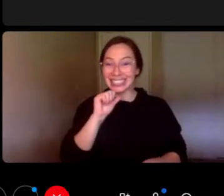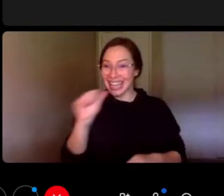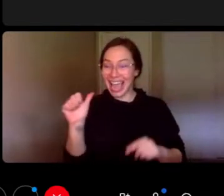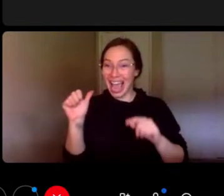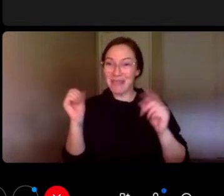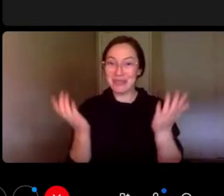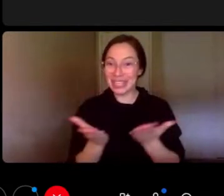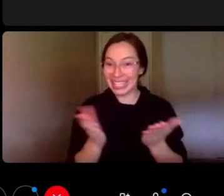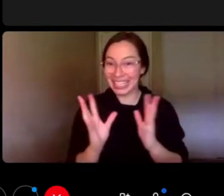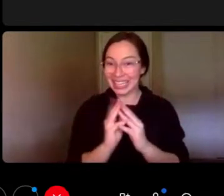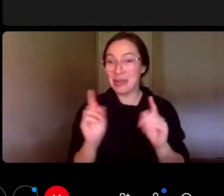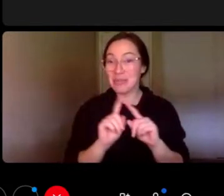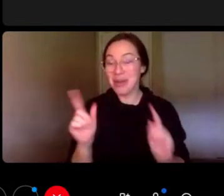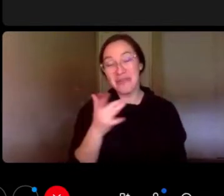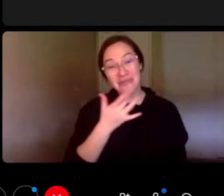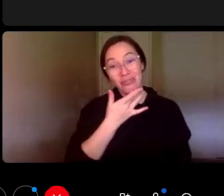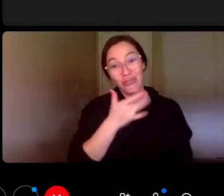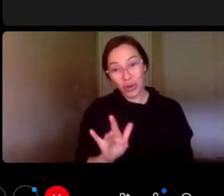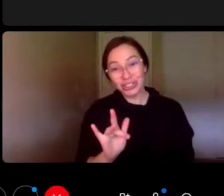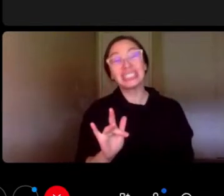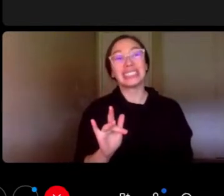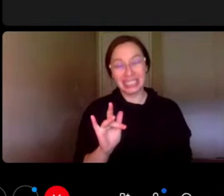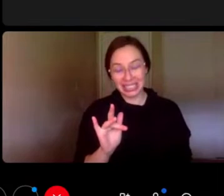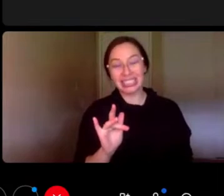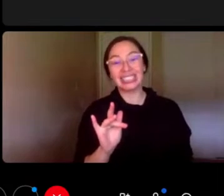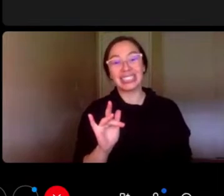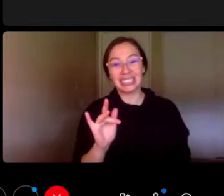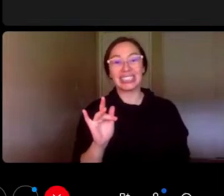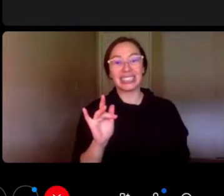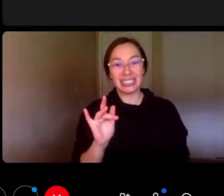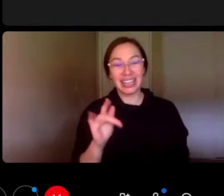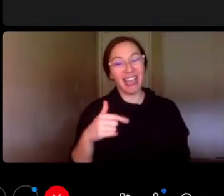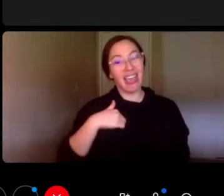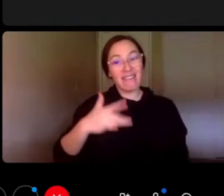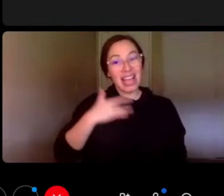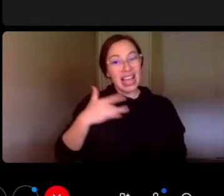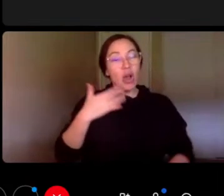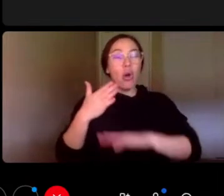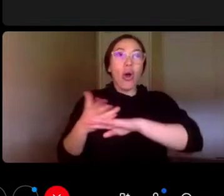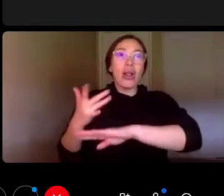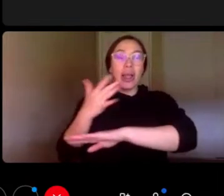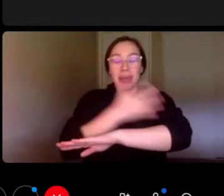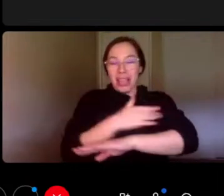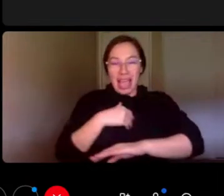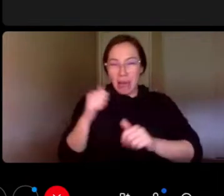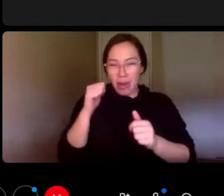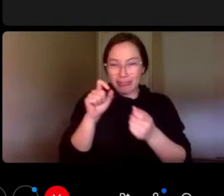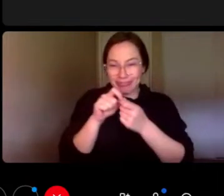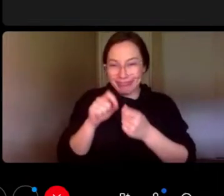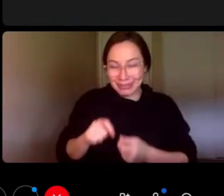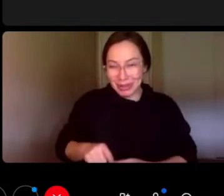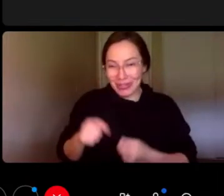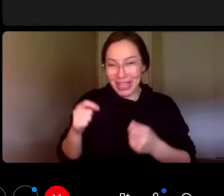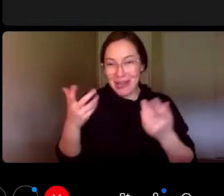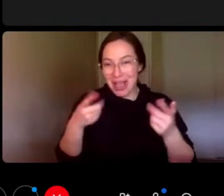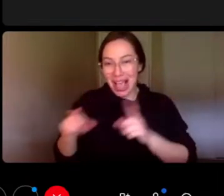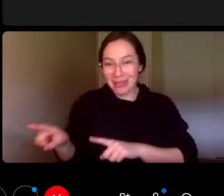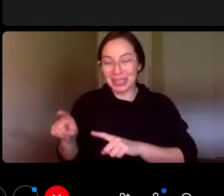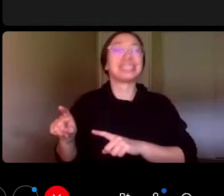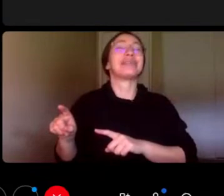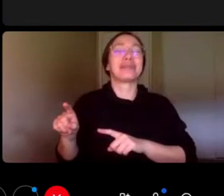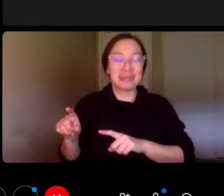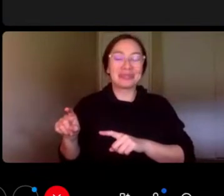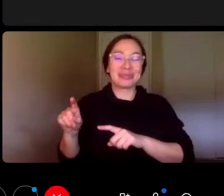but unfortunately, feel a whole lot better. And I won't get into the specifics, but I